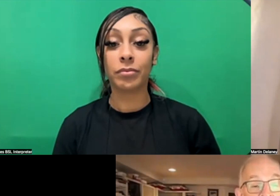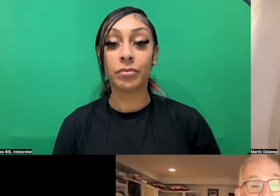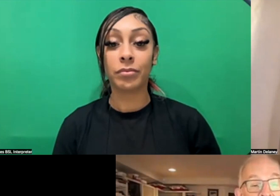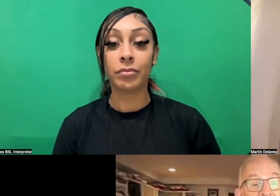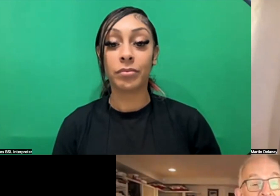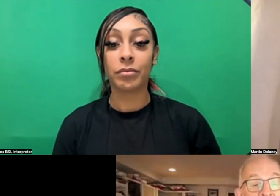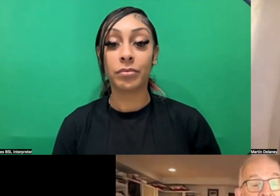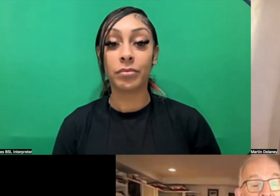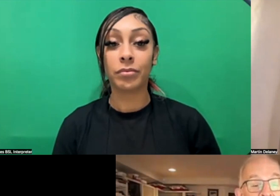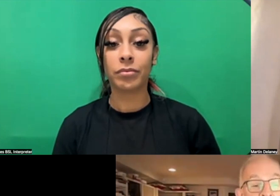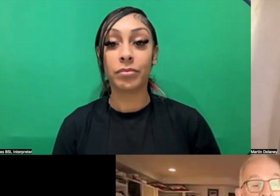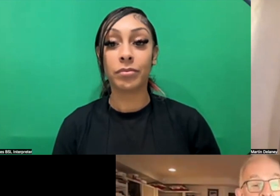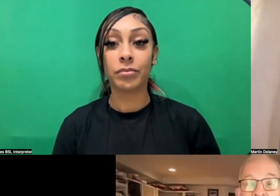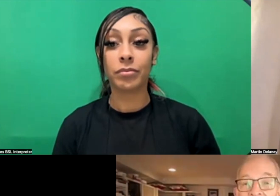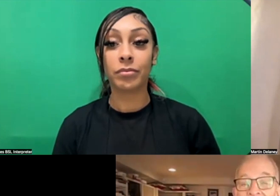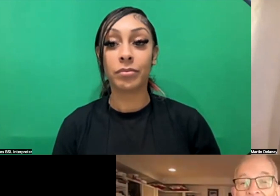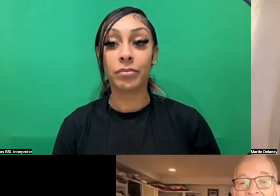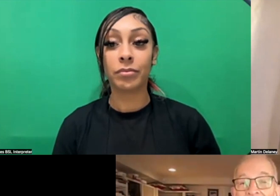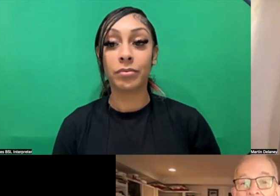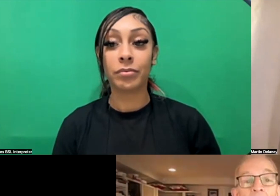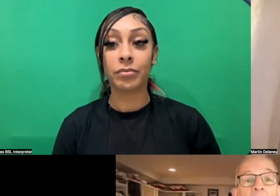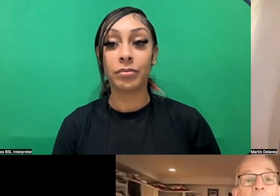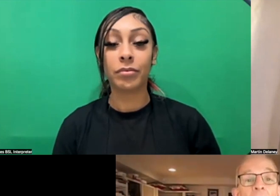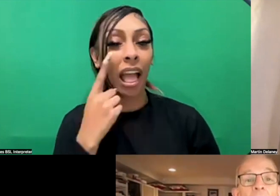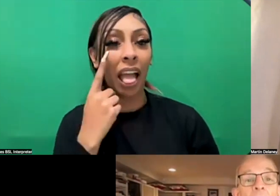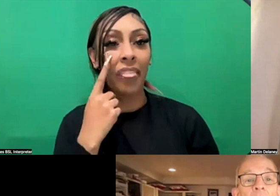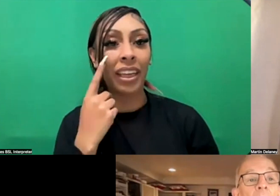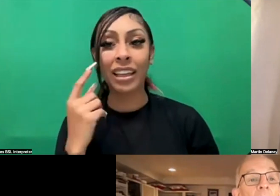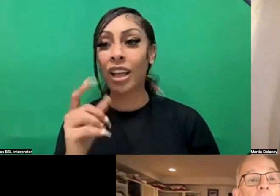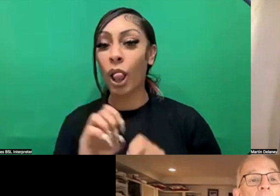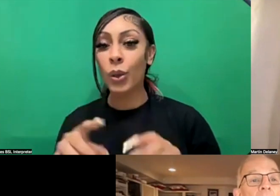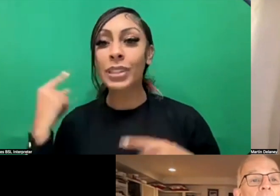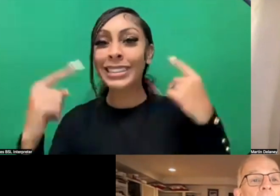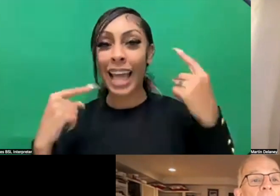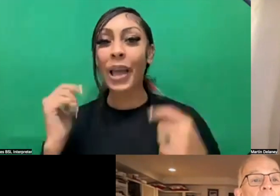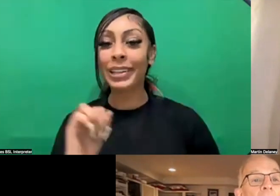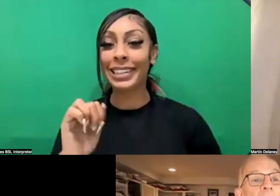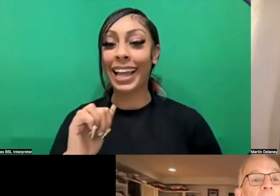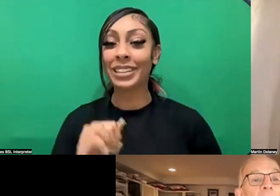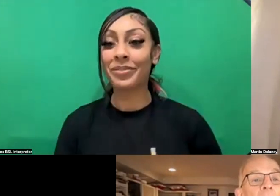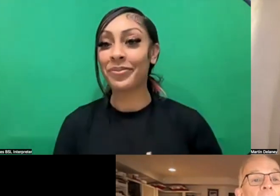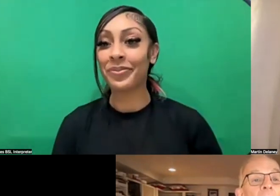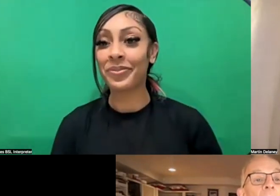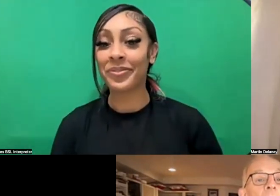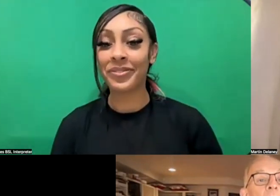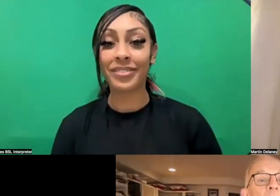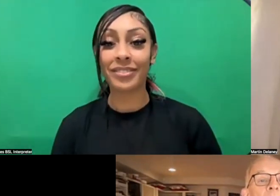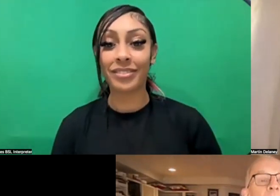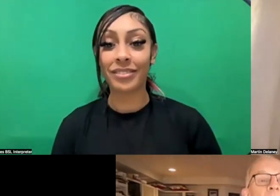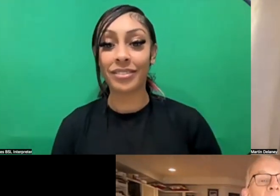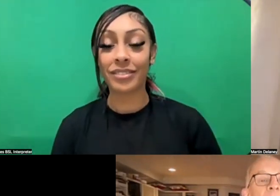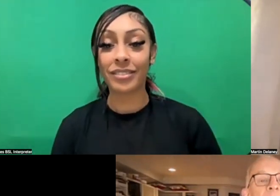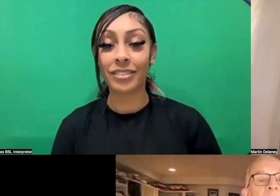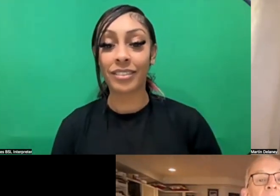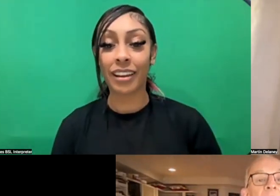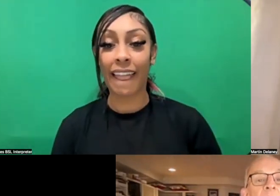Let's see. I think we seem to lose a bit of audio then. Did anyone else? Yeah. Yeah, I was just going to message you. Yeah. Oh, I